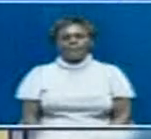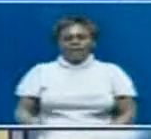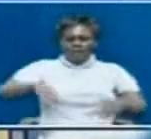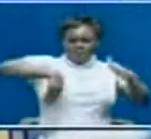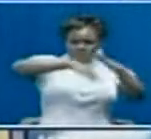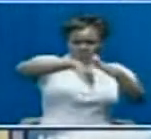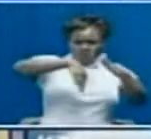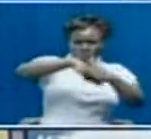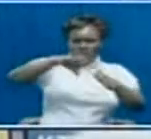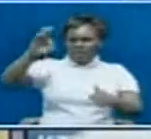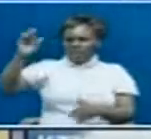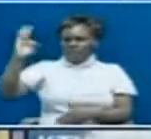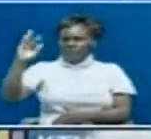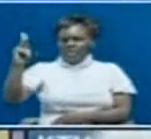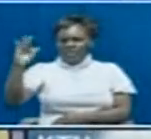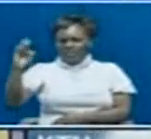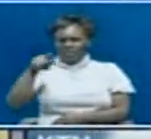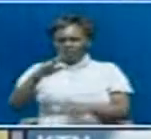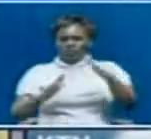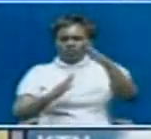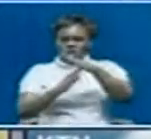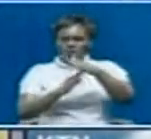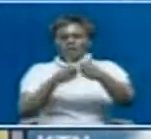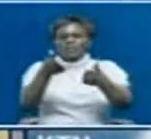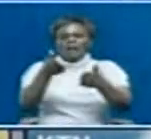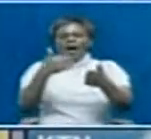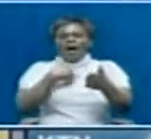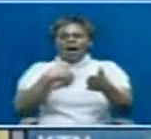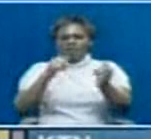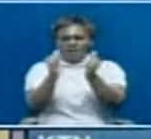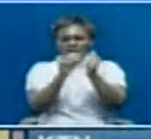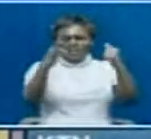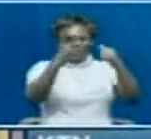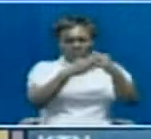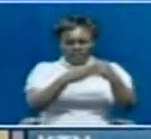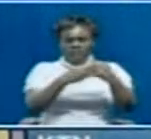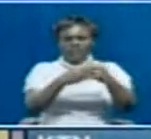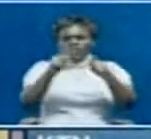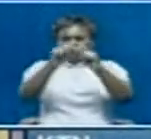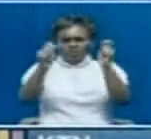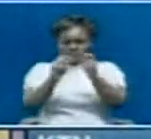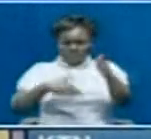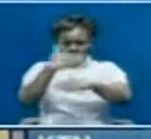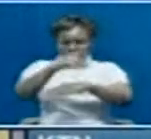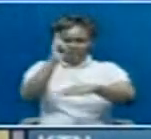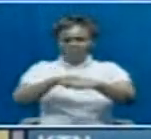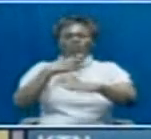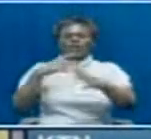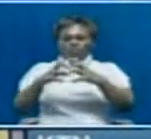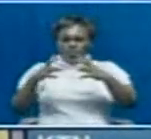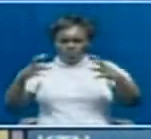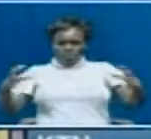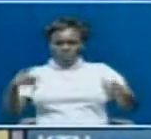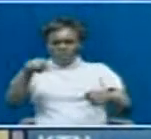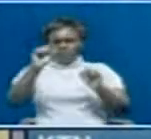Football Kenya Federation is adamant that the top flight football league will have a total of 18 teams next season. The federation wants to expand the league so that they